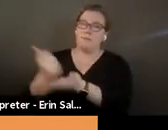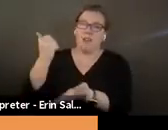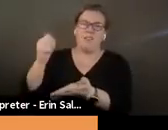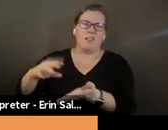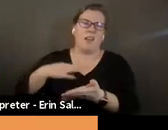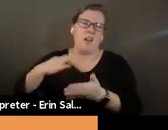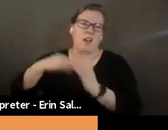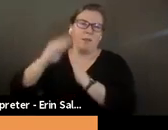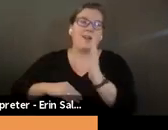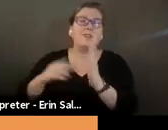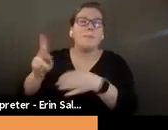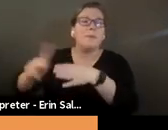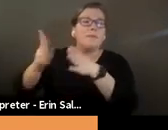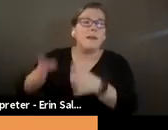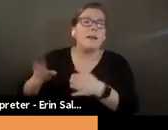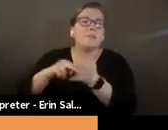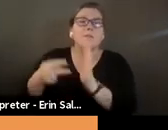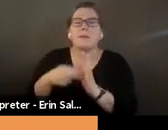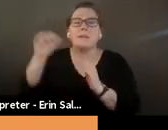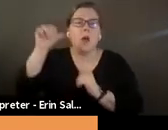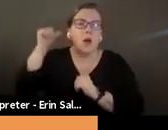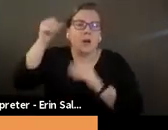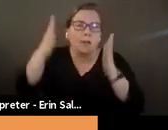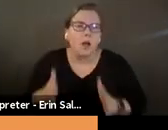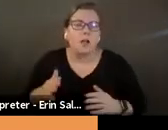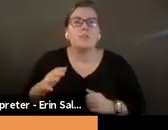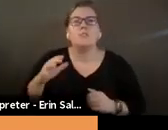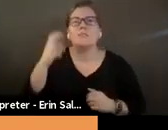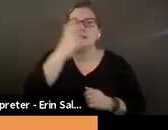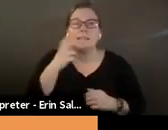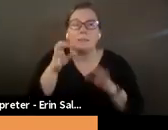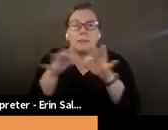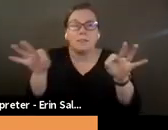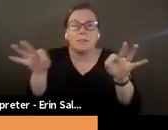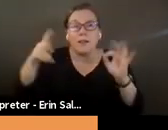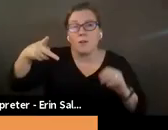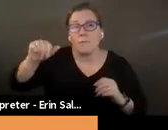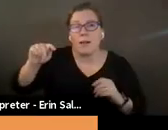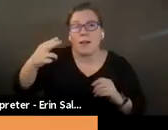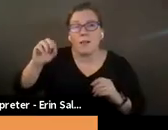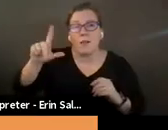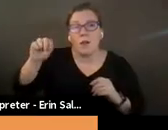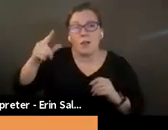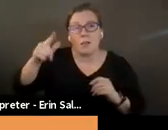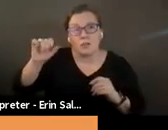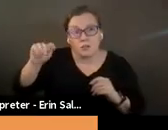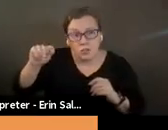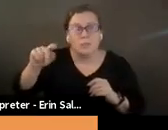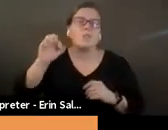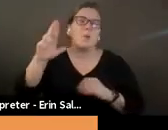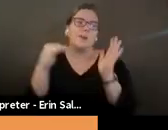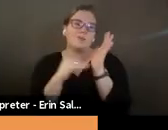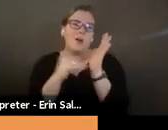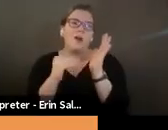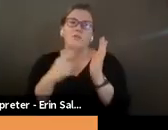a doctor or an audiologist or speech language pathologist certifying that yes, you do have hearing loss